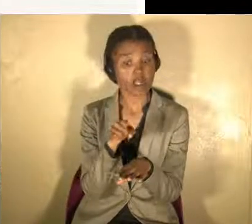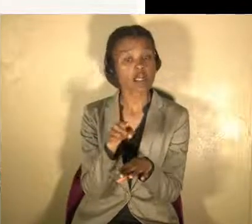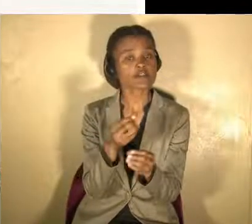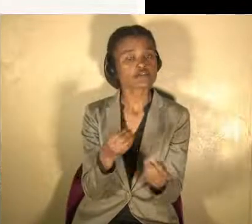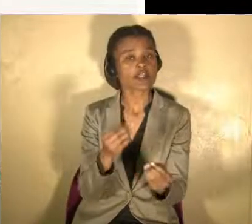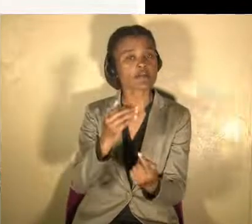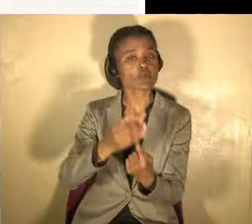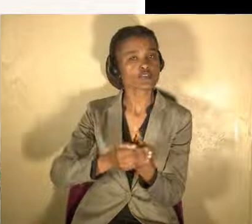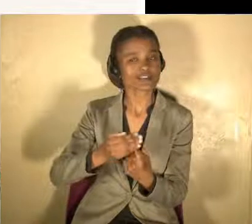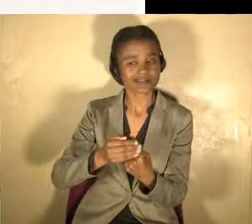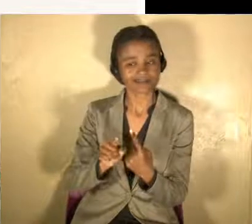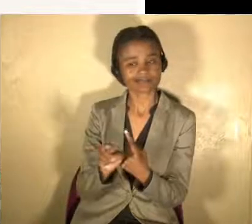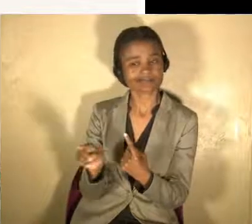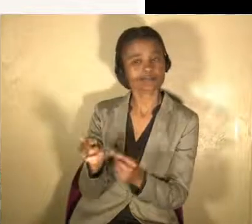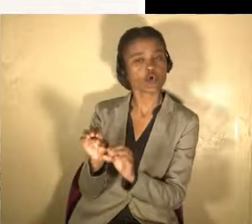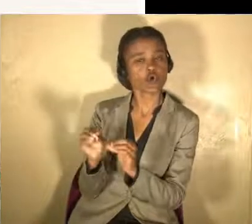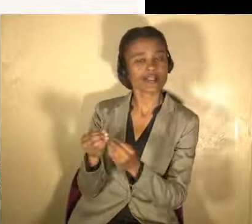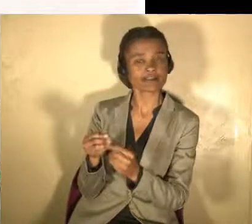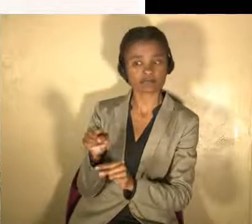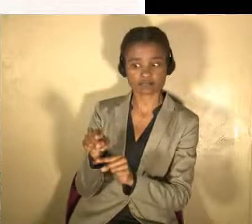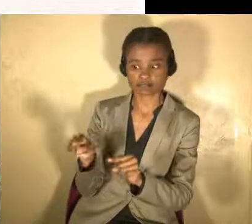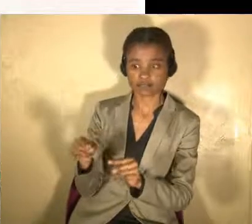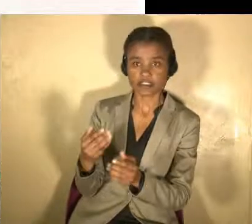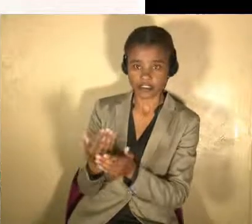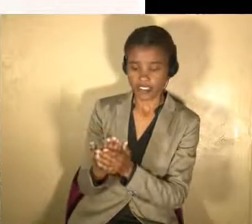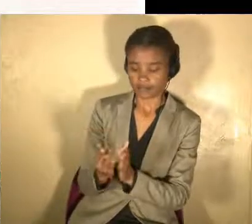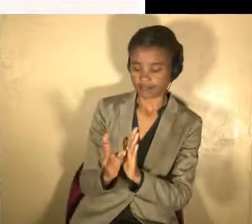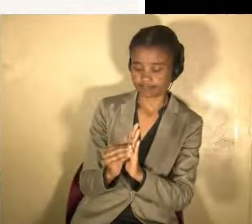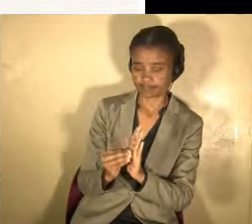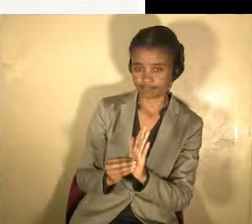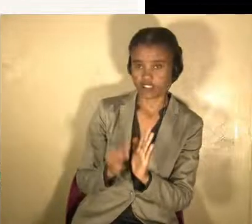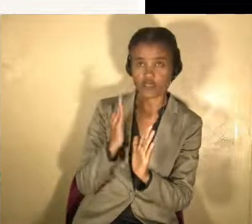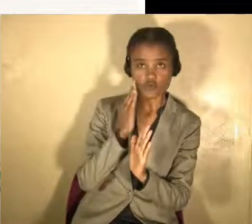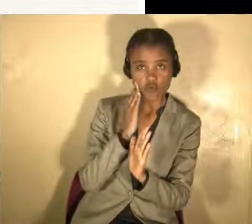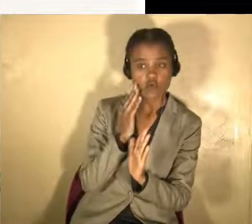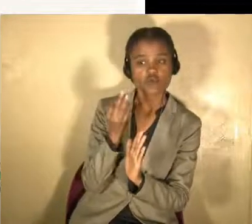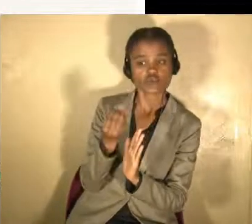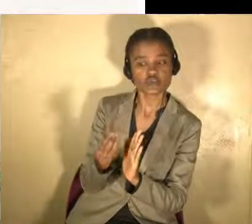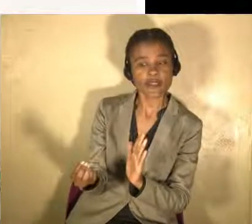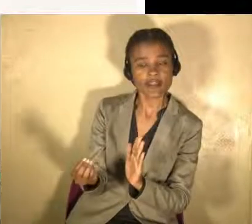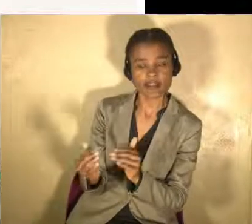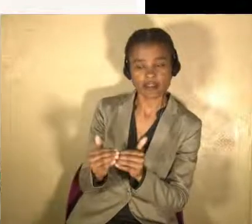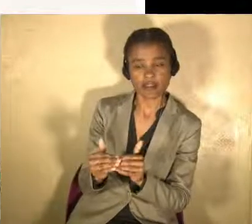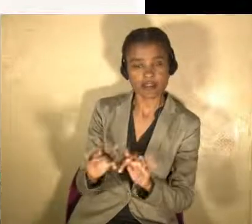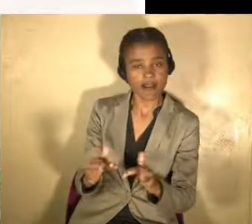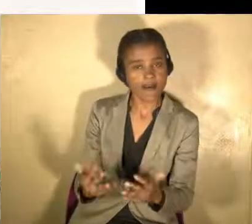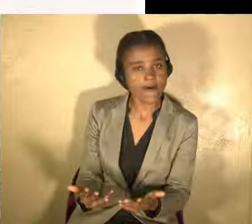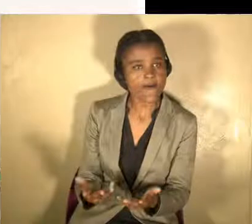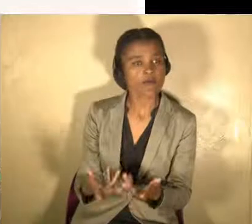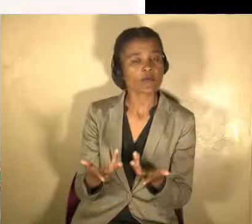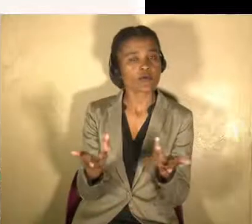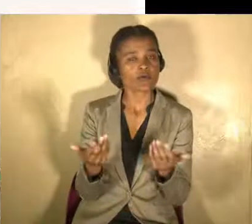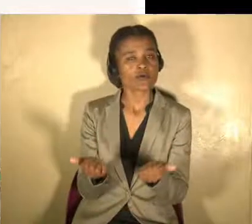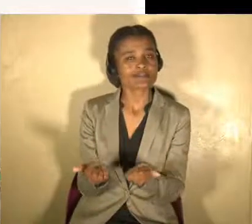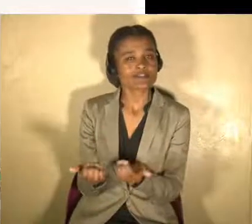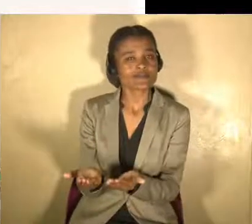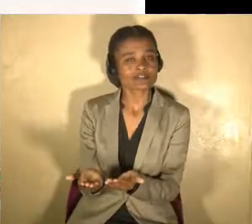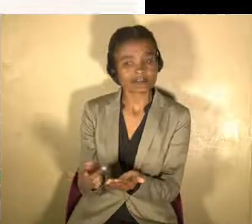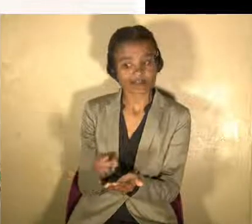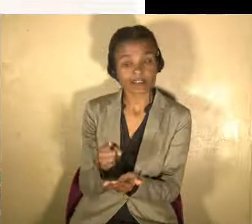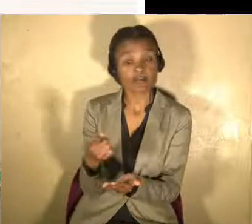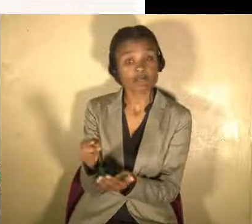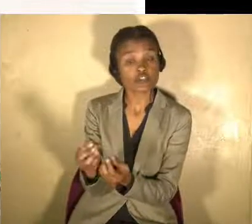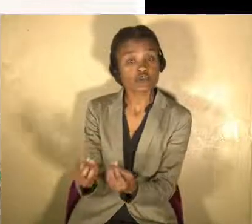organizations or the appropriate persons for the provision of any service that is required in relation to